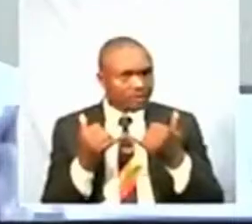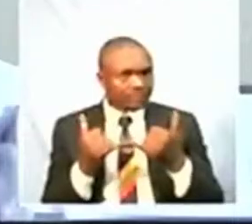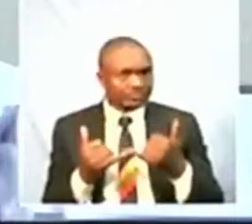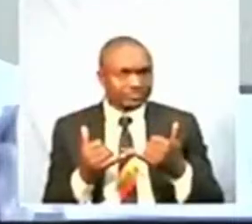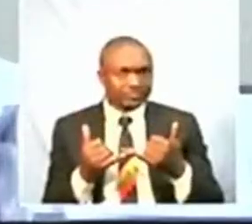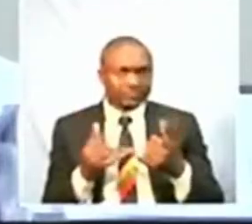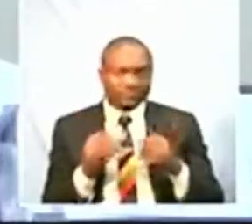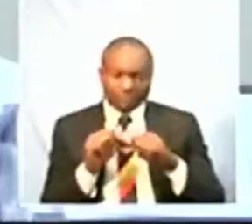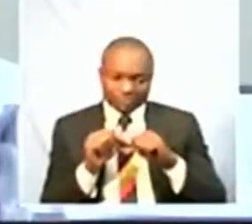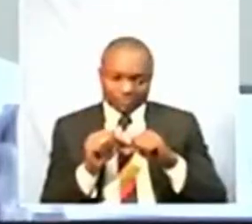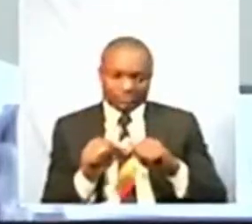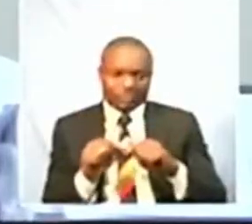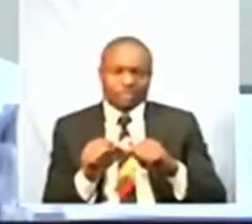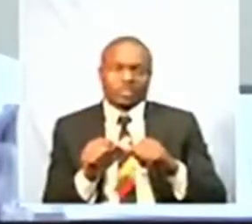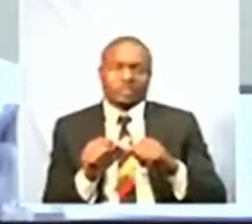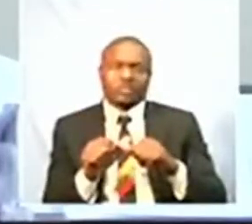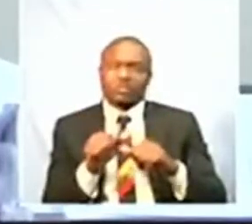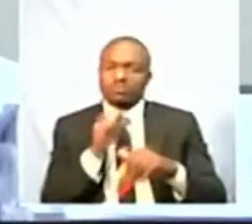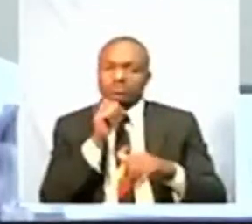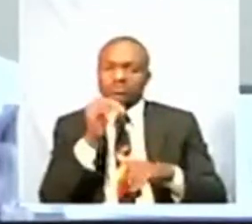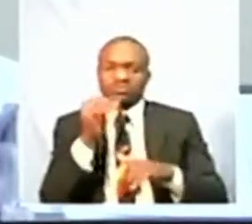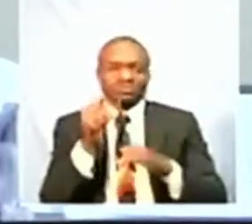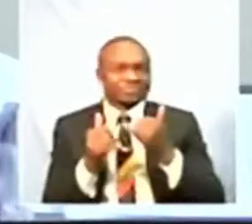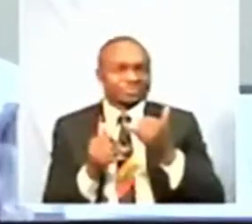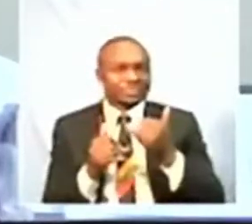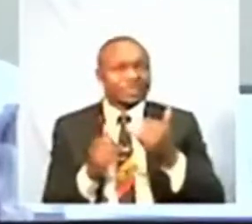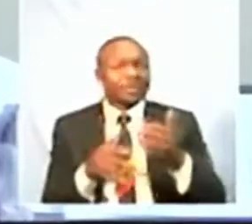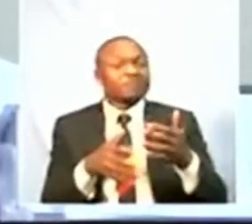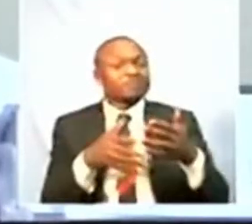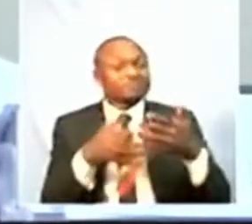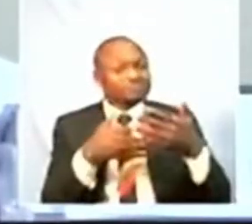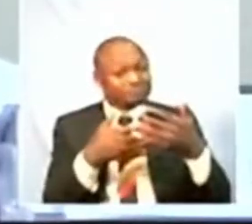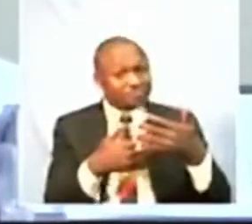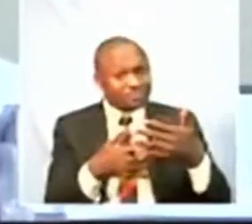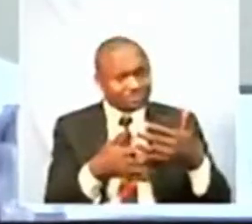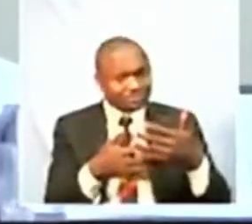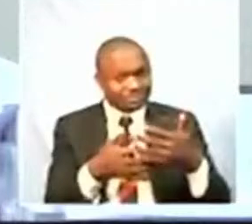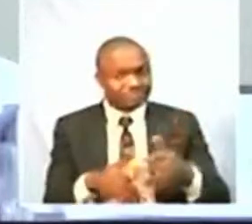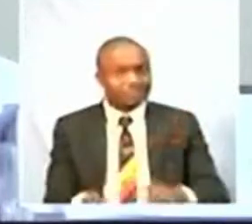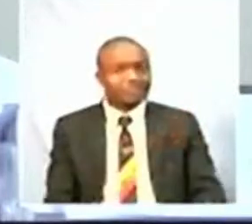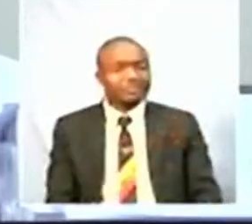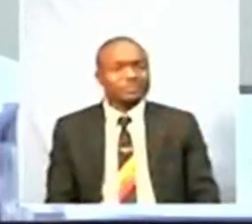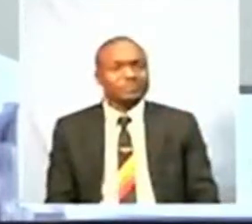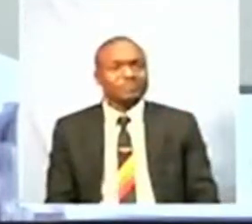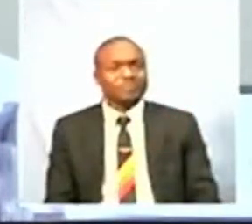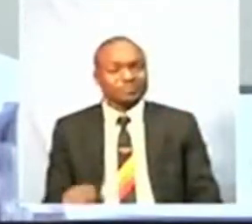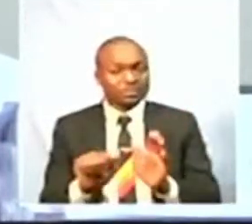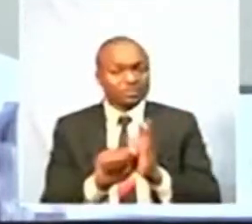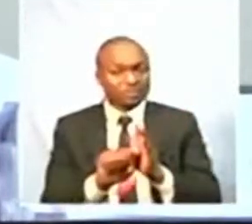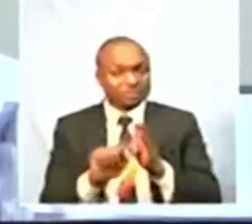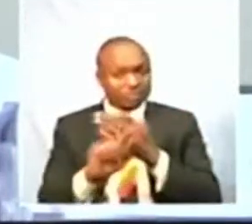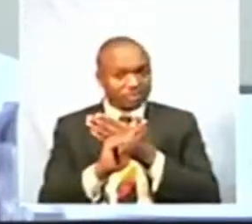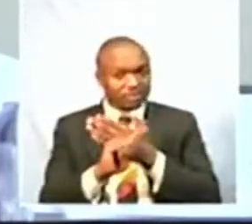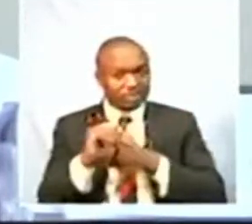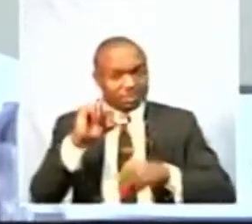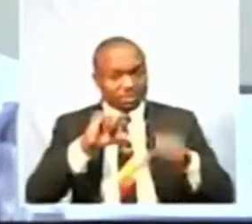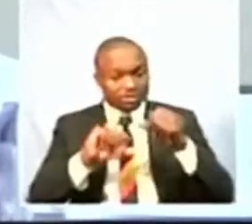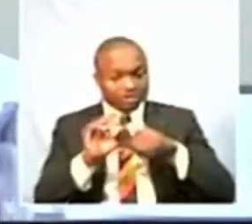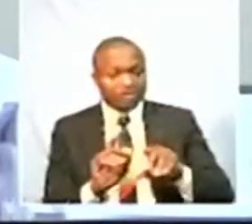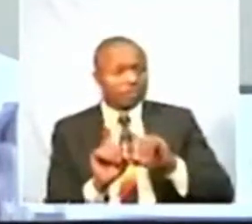it is still outstanding. Documents as at August, when auditors went